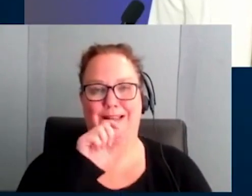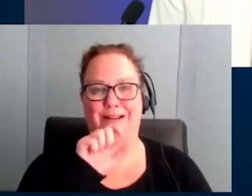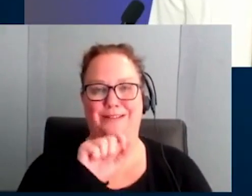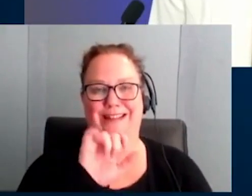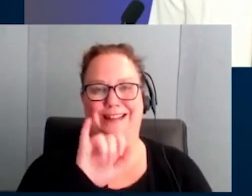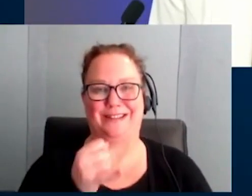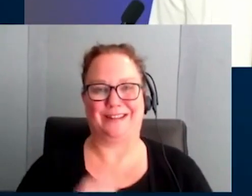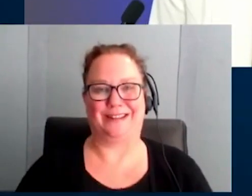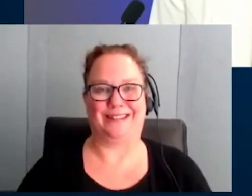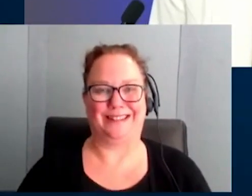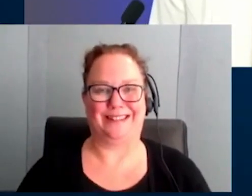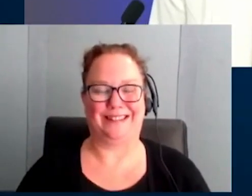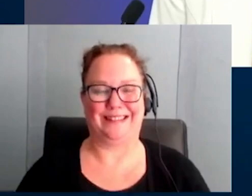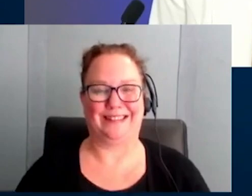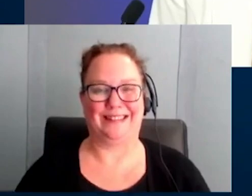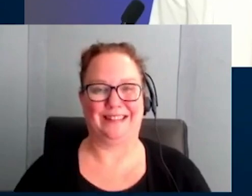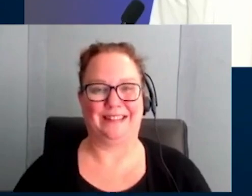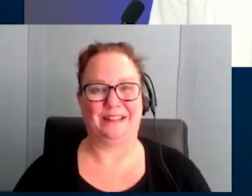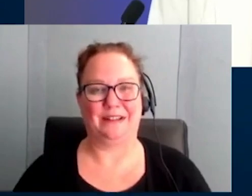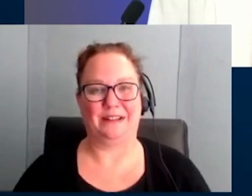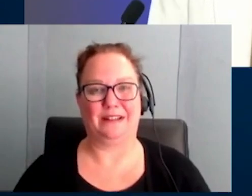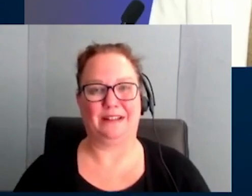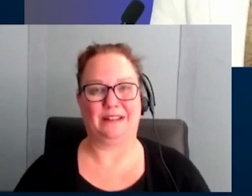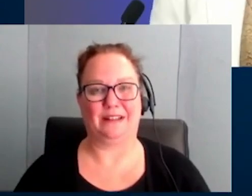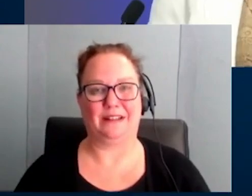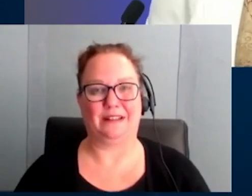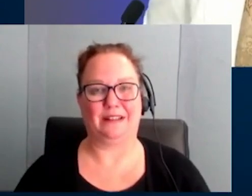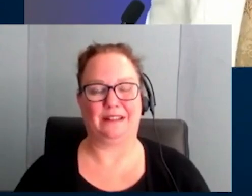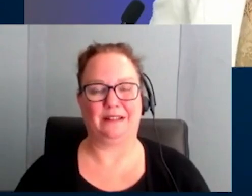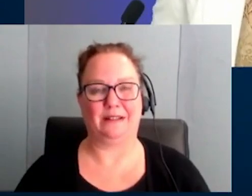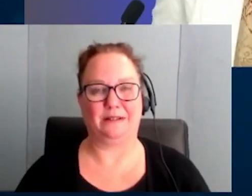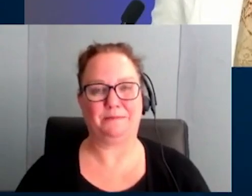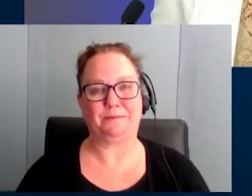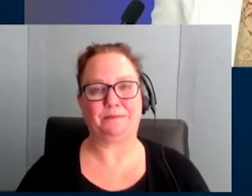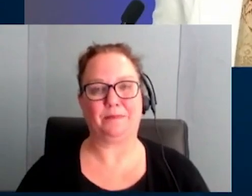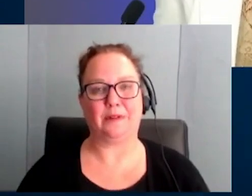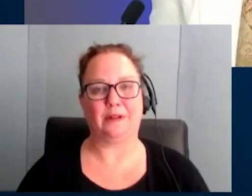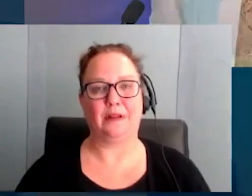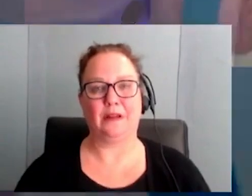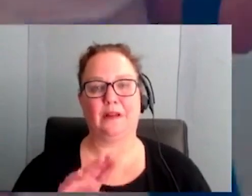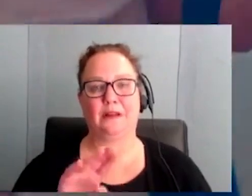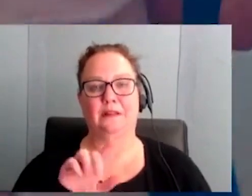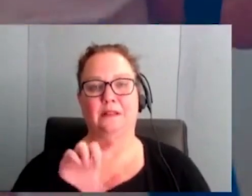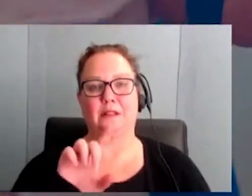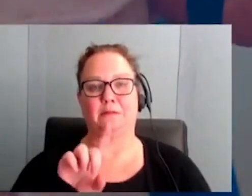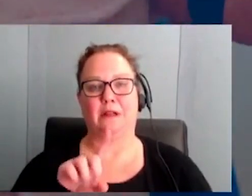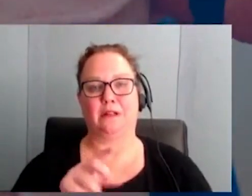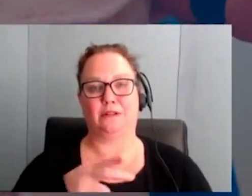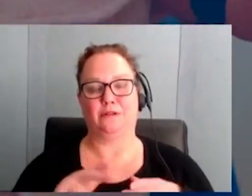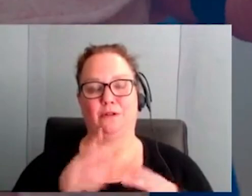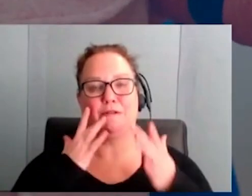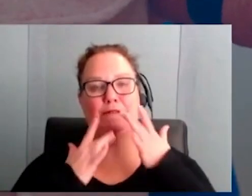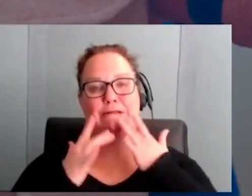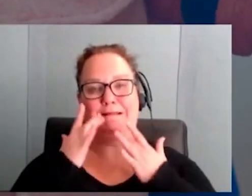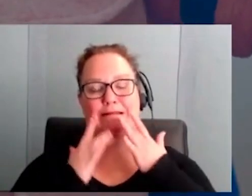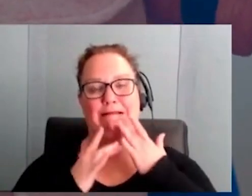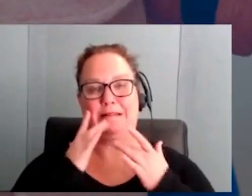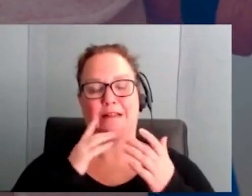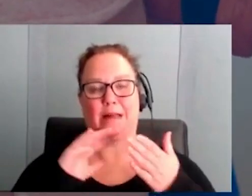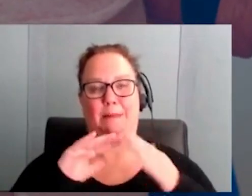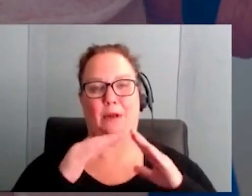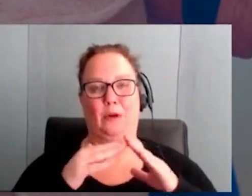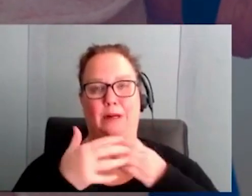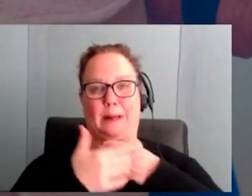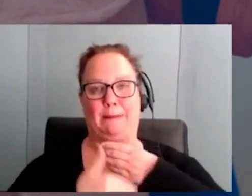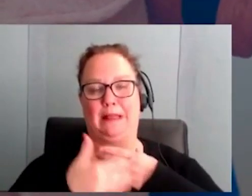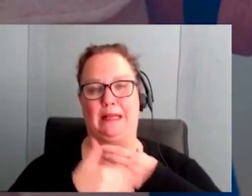yeah. it all better. All right, before we go, there's another issue we need to talk about, and that is the blood shortage here in the metro area. The Community Blood Center has just a